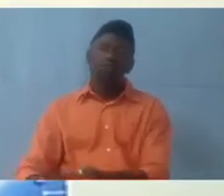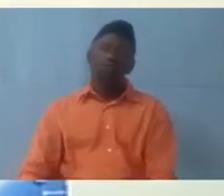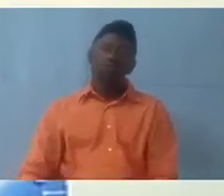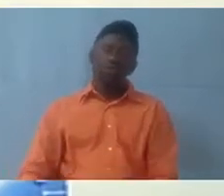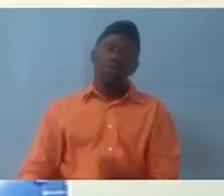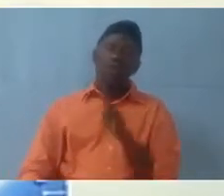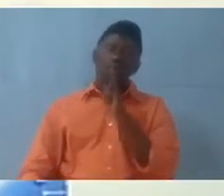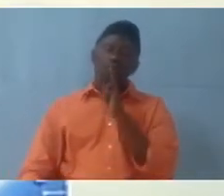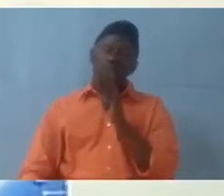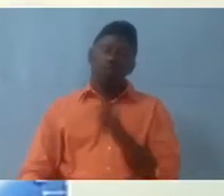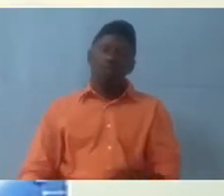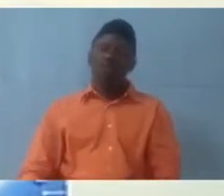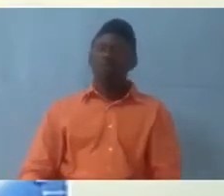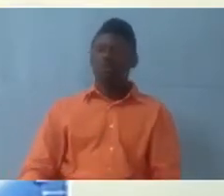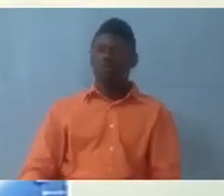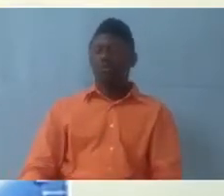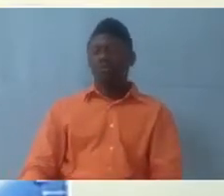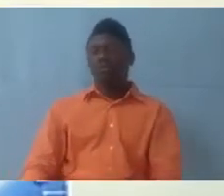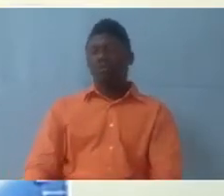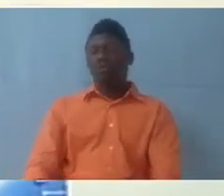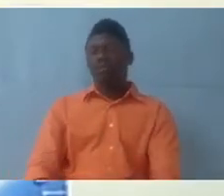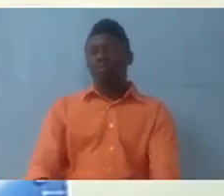Yes, that will now